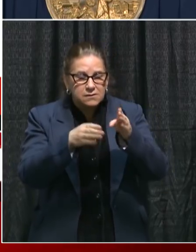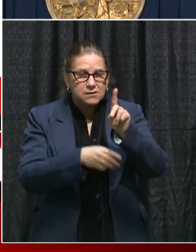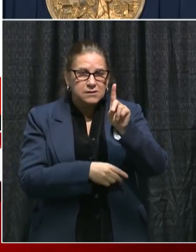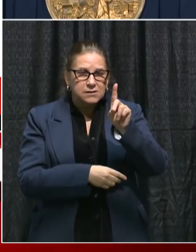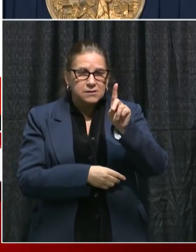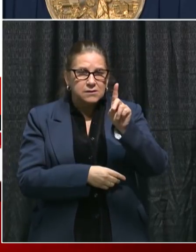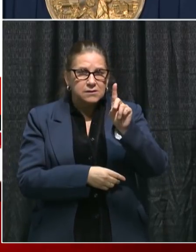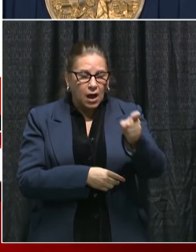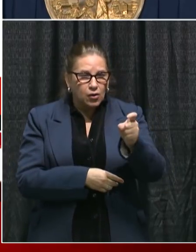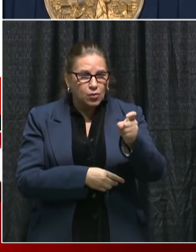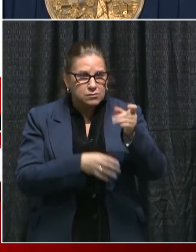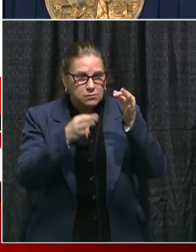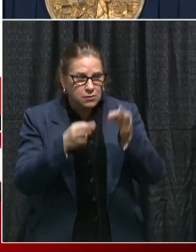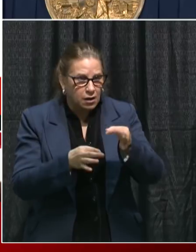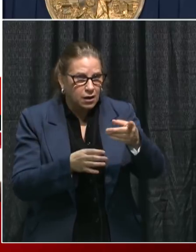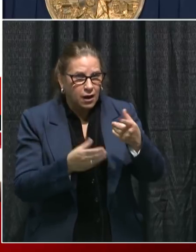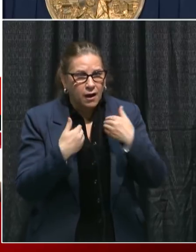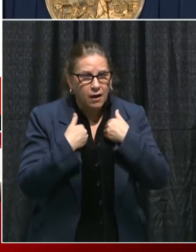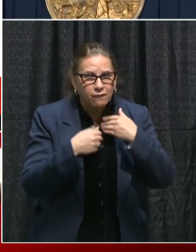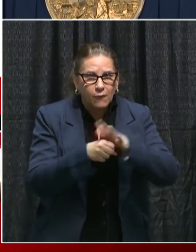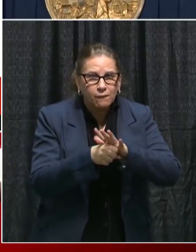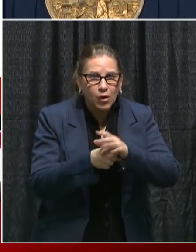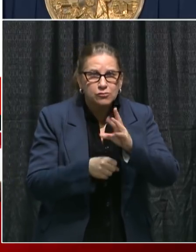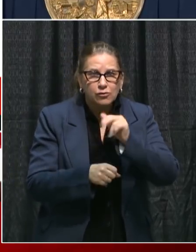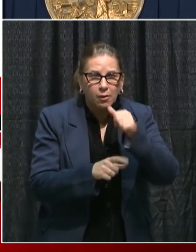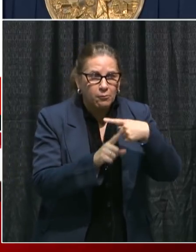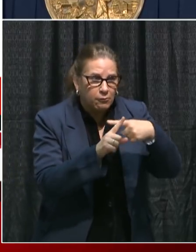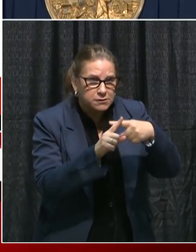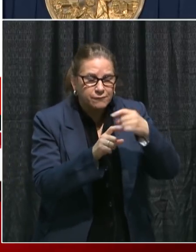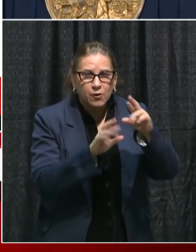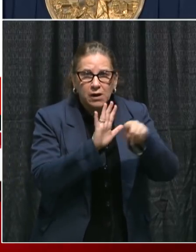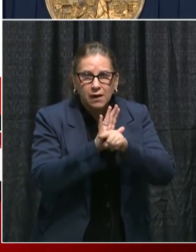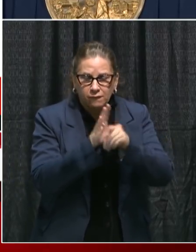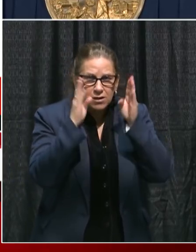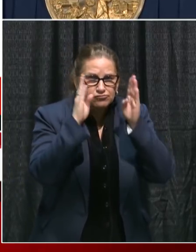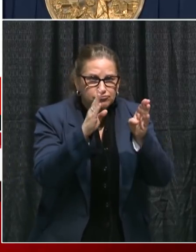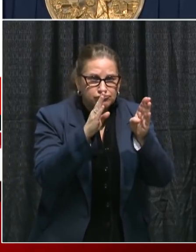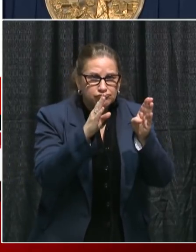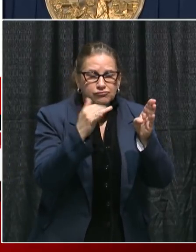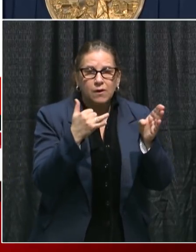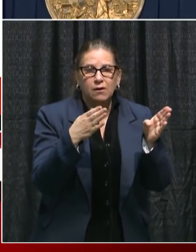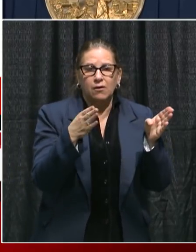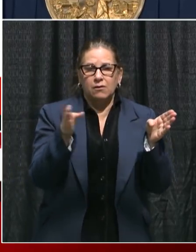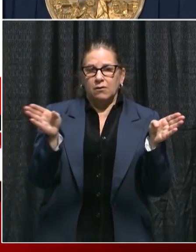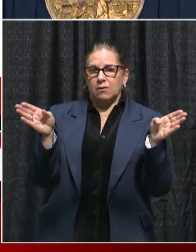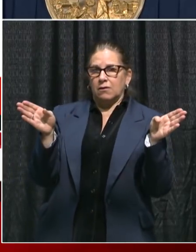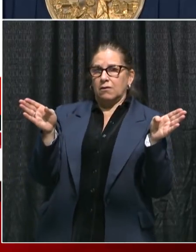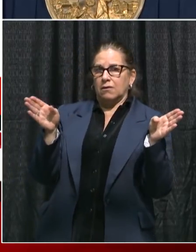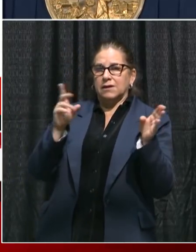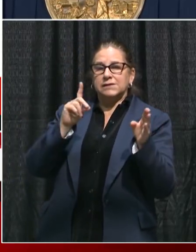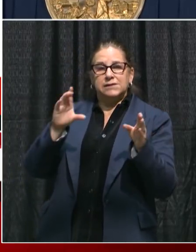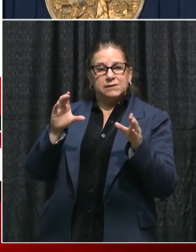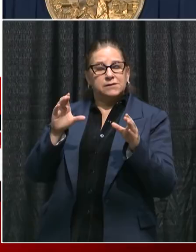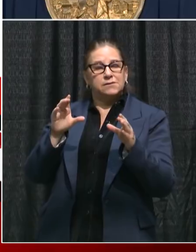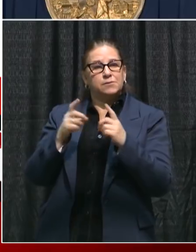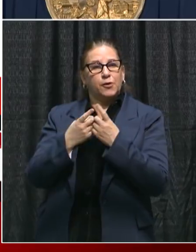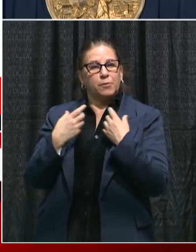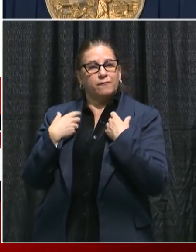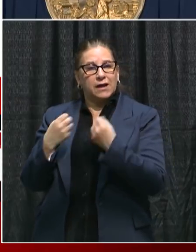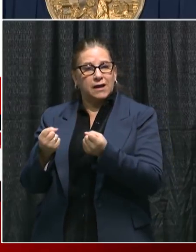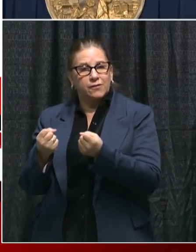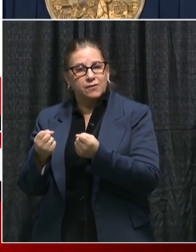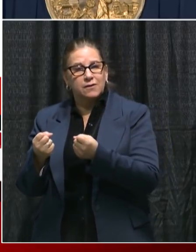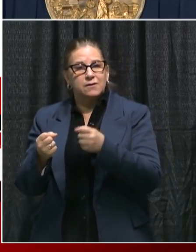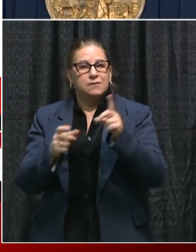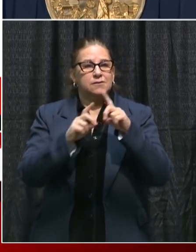a person has COVID-19. Now, DC Health and the Department of Forensic Sciences are working with